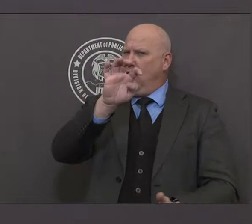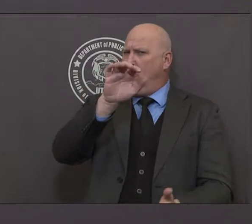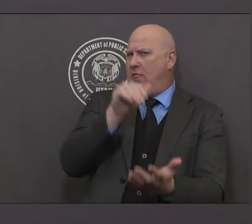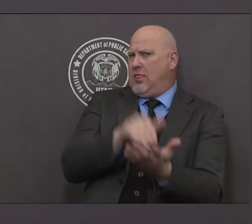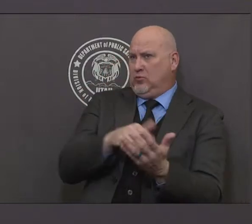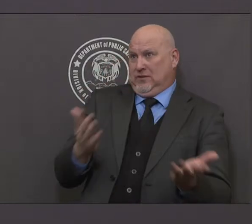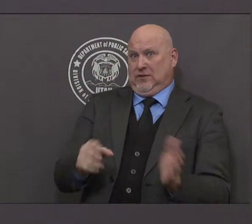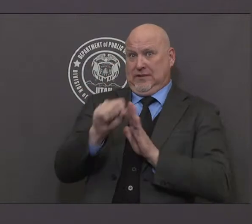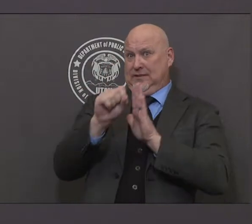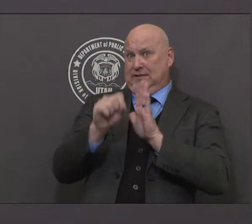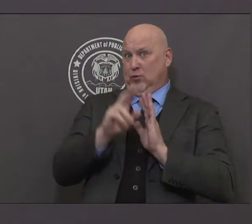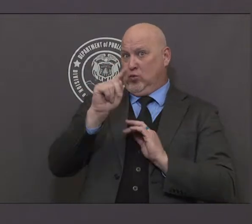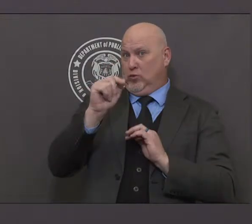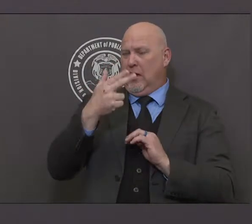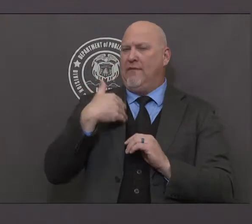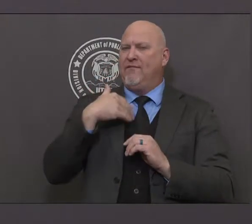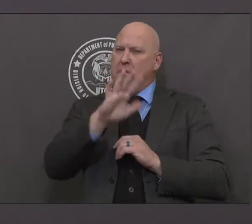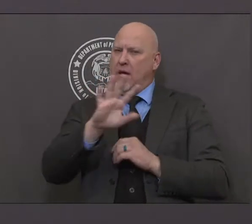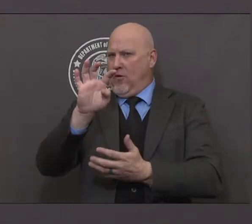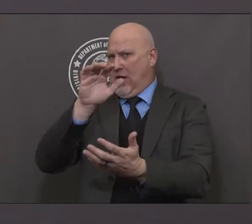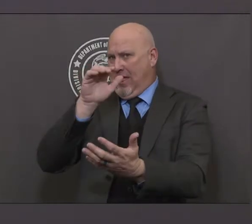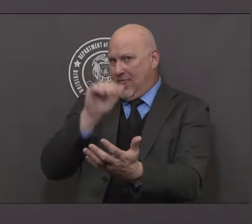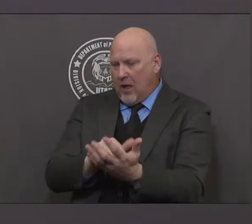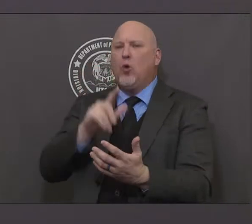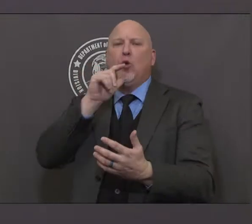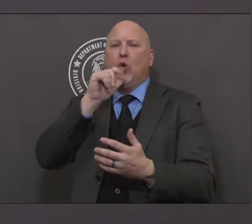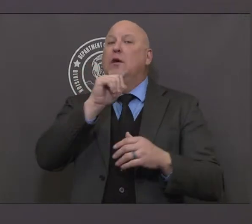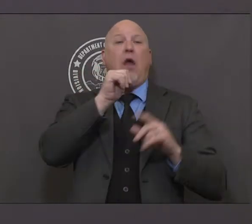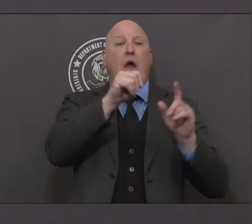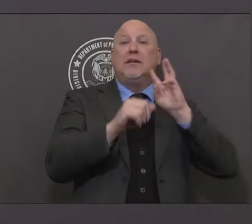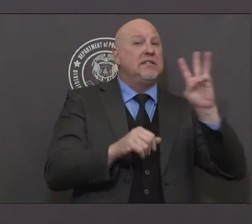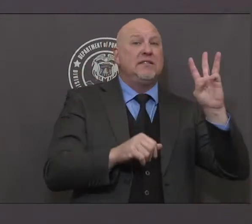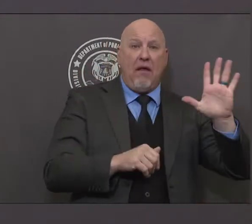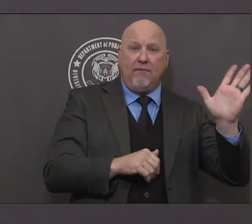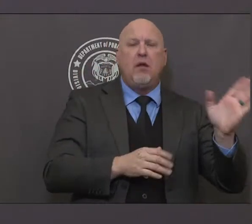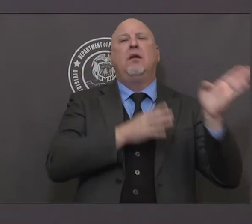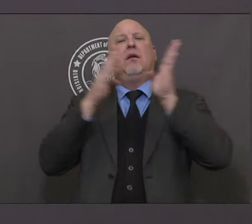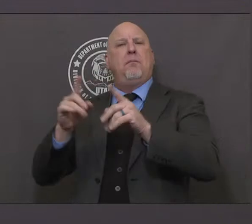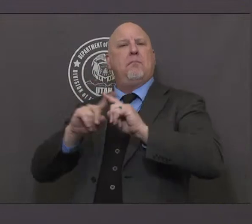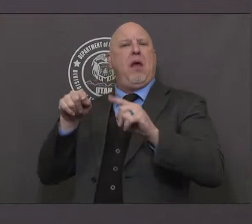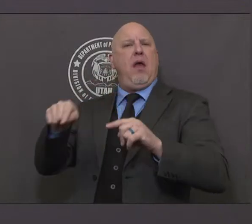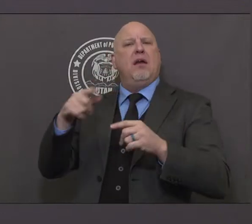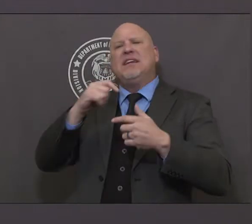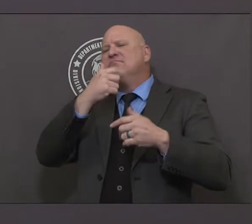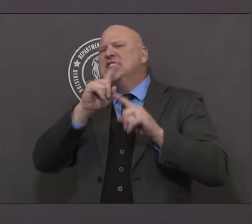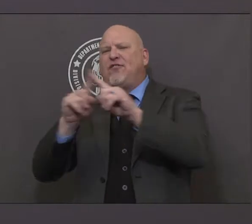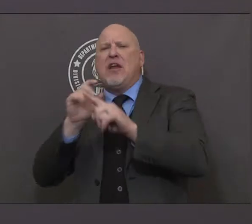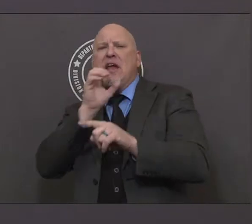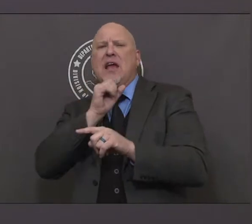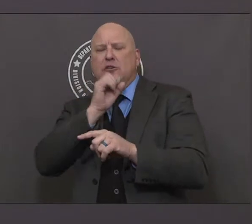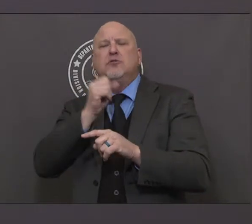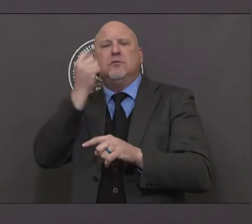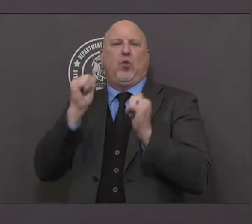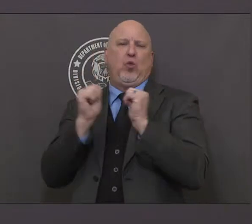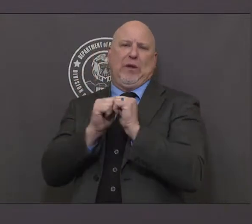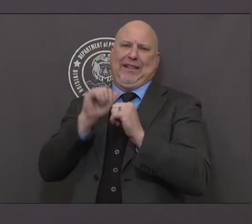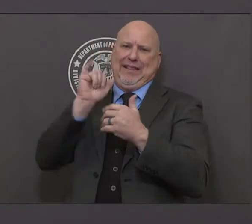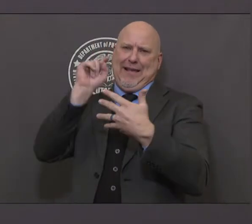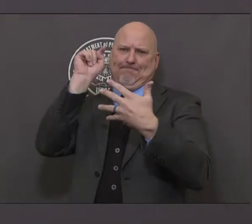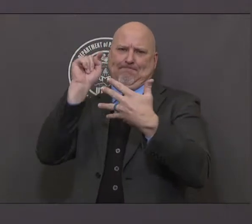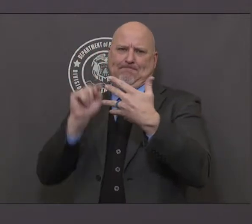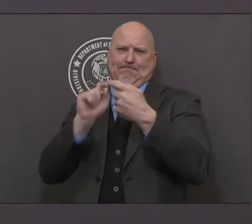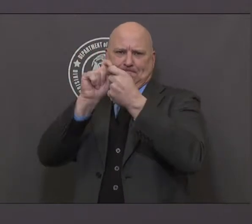this population in about 3 weeks. So then you can see, then we move to the next age and the